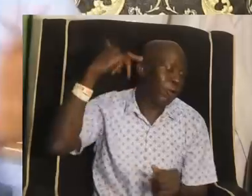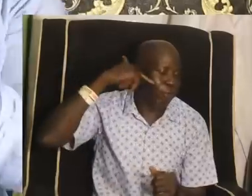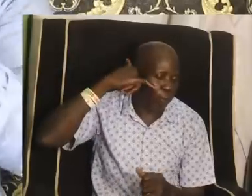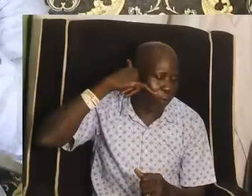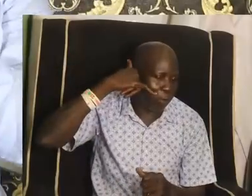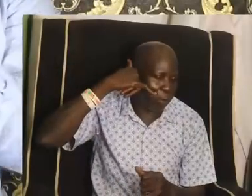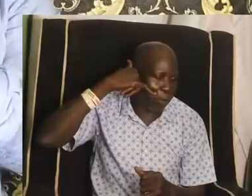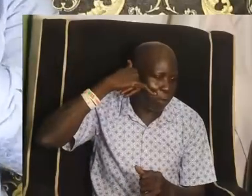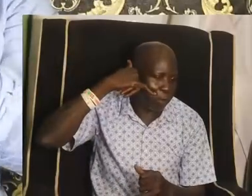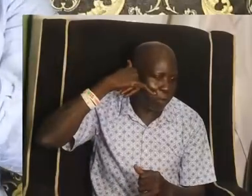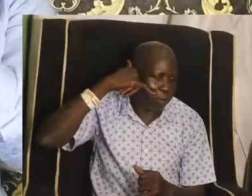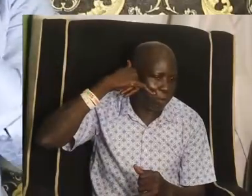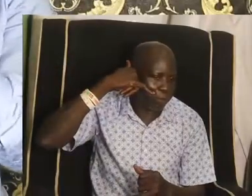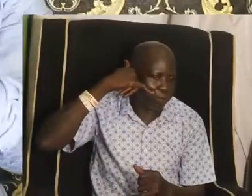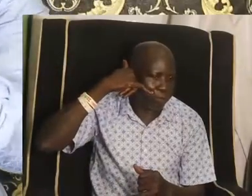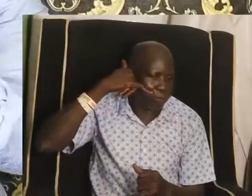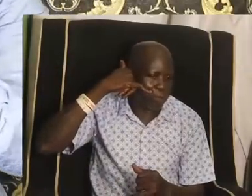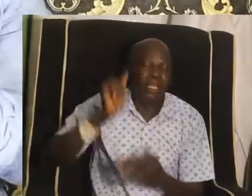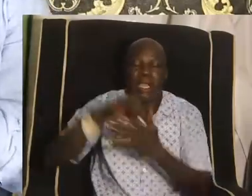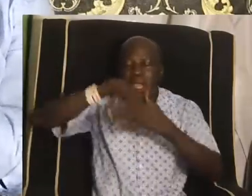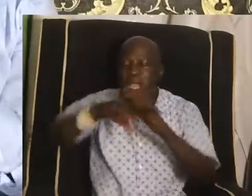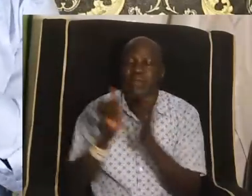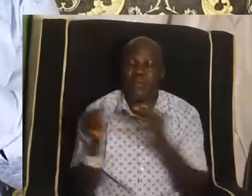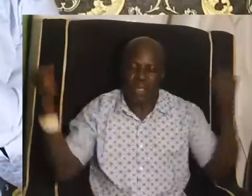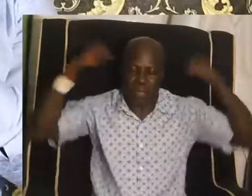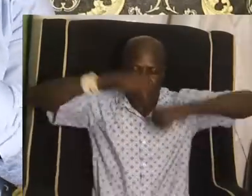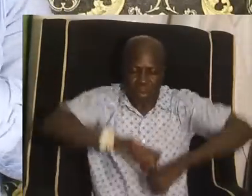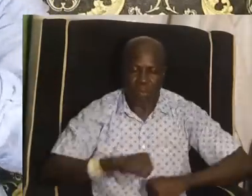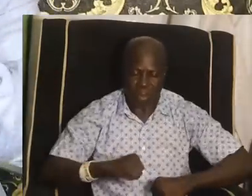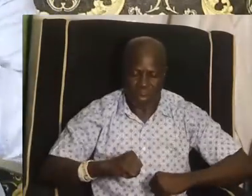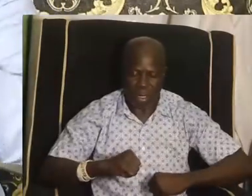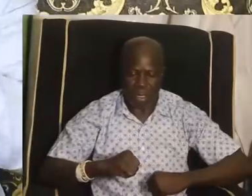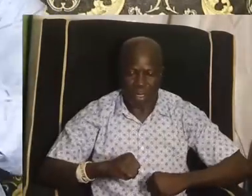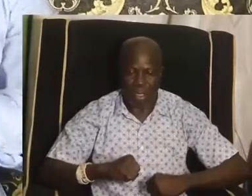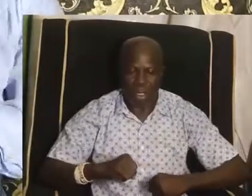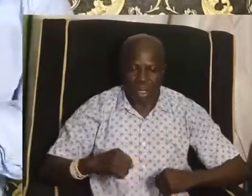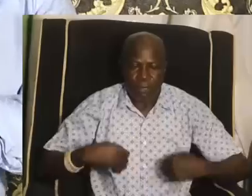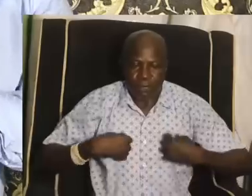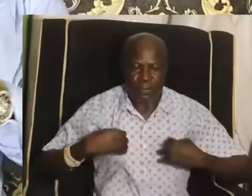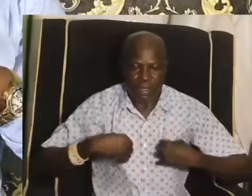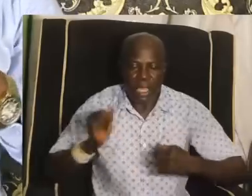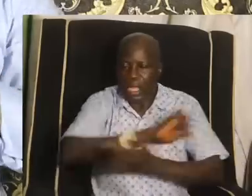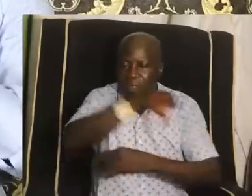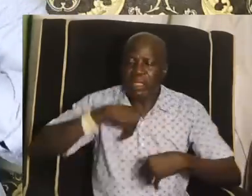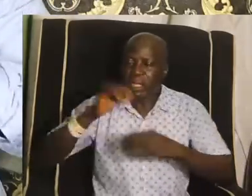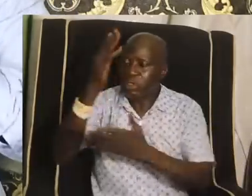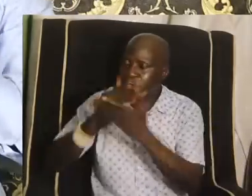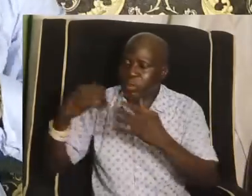I lack to my changes so you will transform your life. You will receive it on your phone. I ask for government of power. I said, "We found I gave